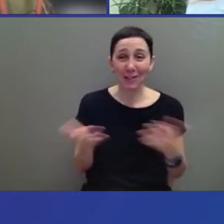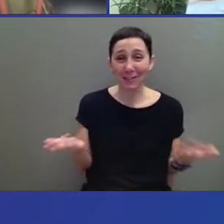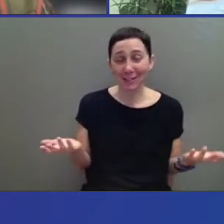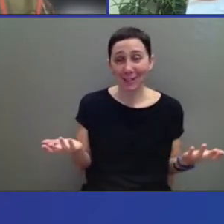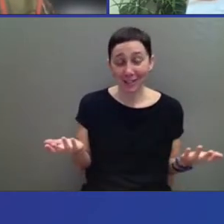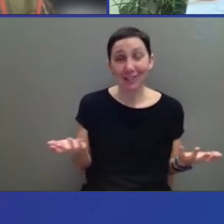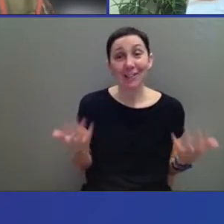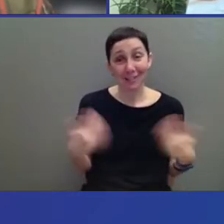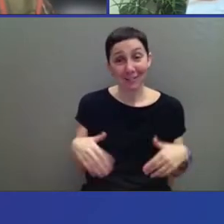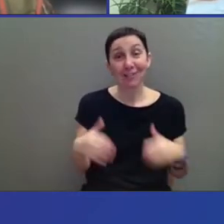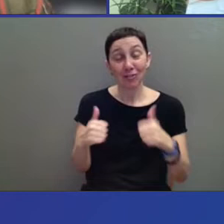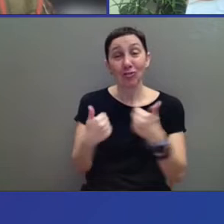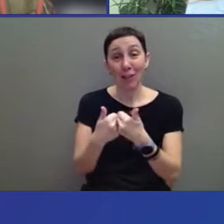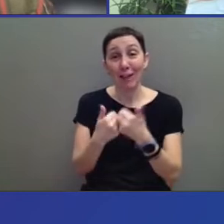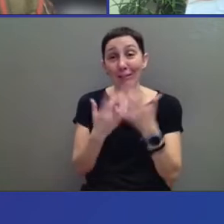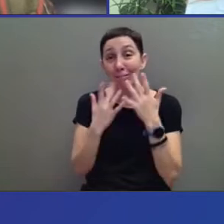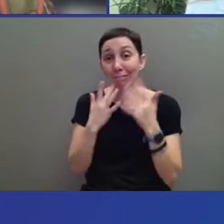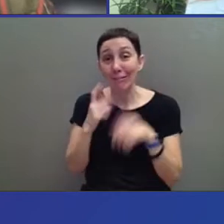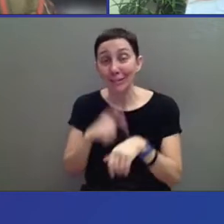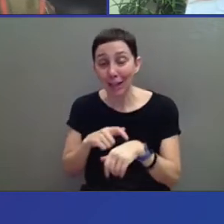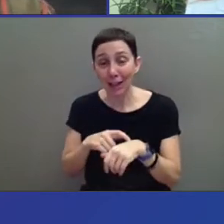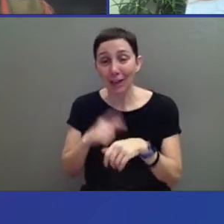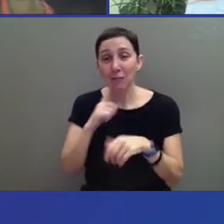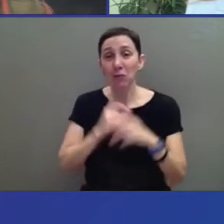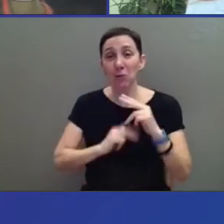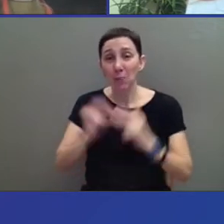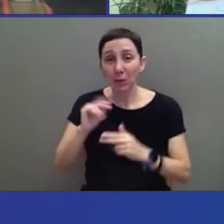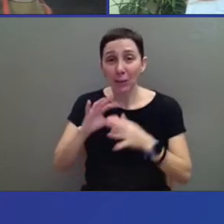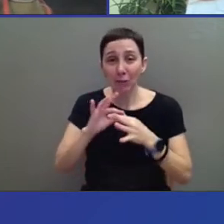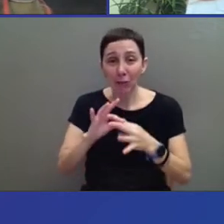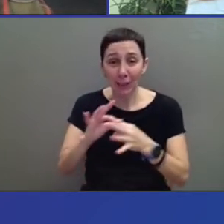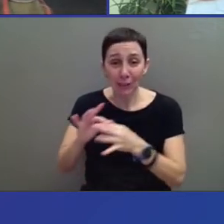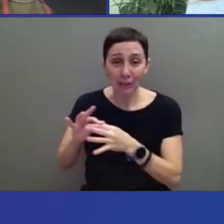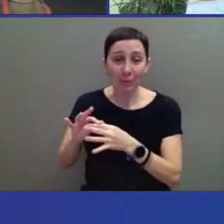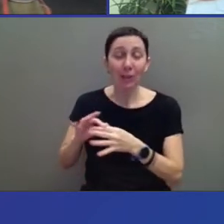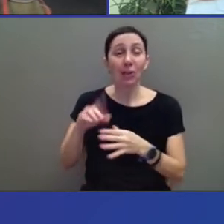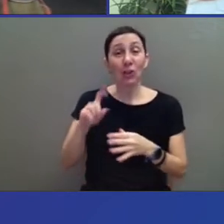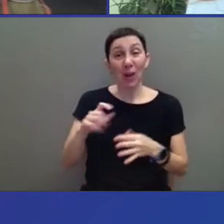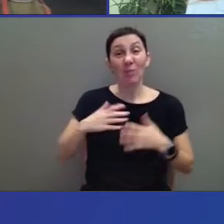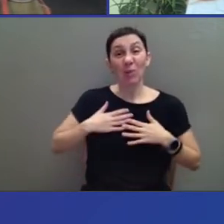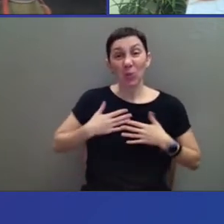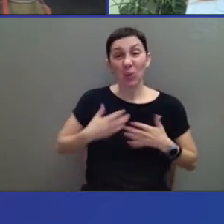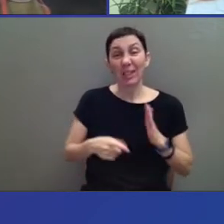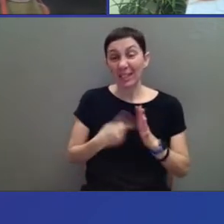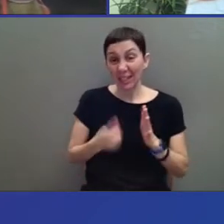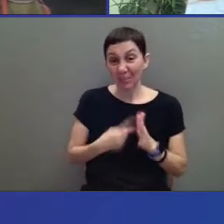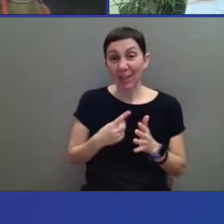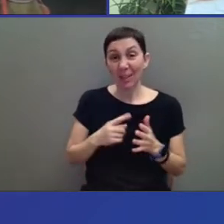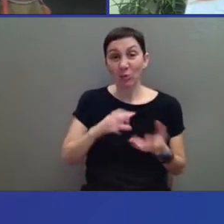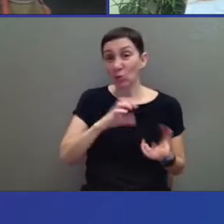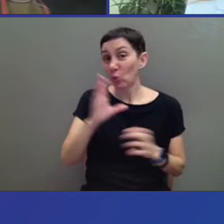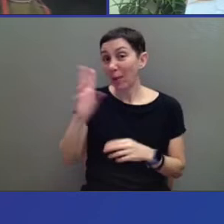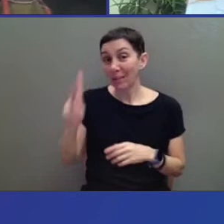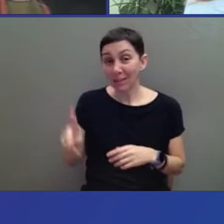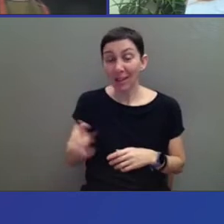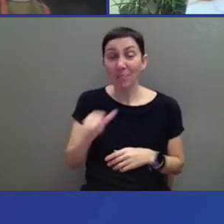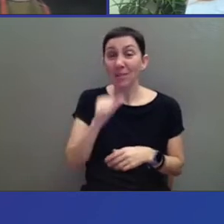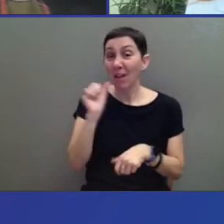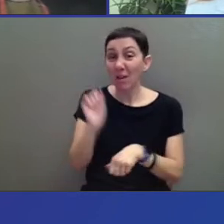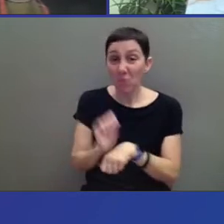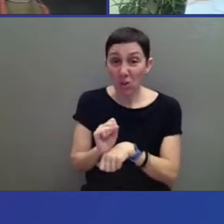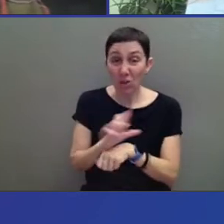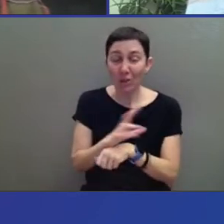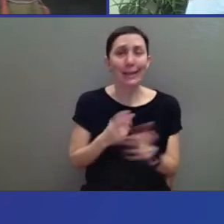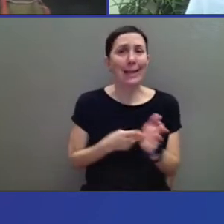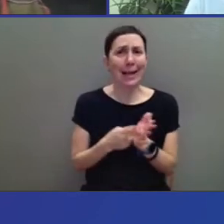So that was a challenge, and we have to be willing for it to not work and for us to mess up, and then for us to be honest